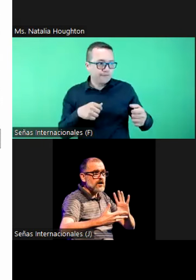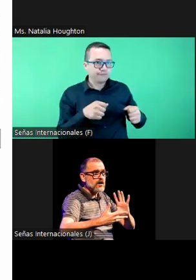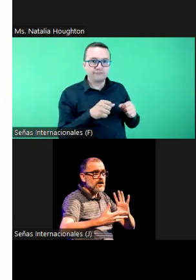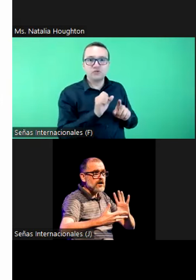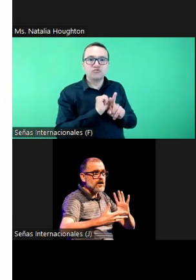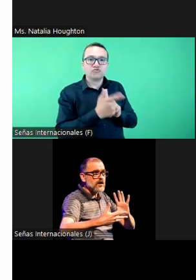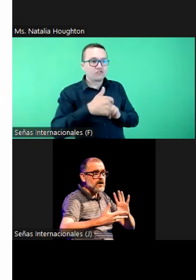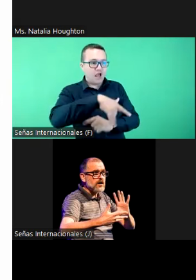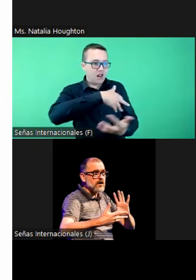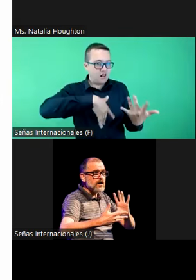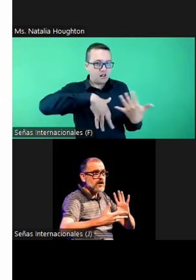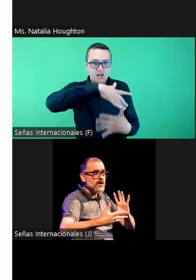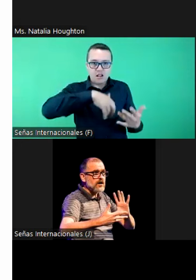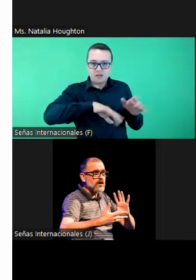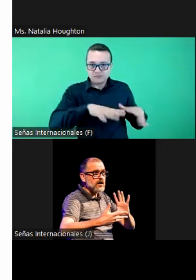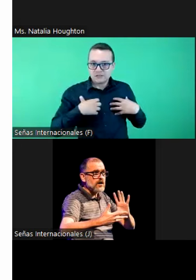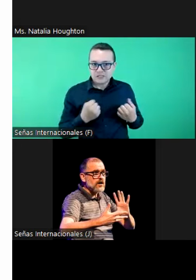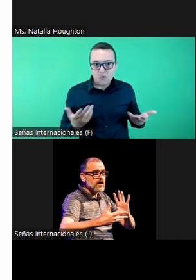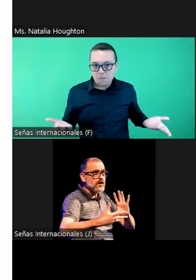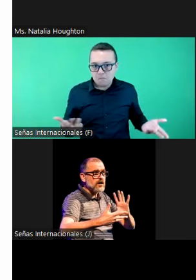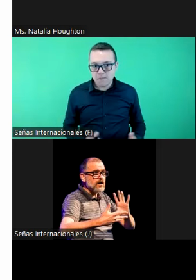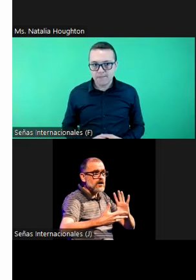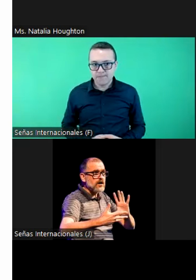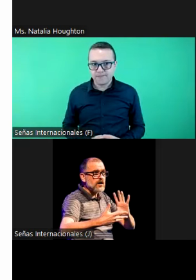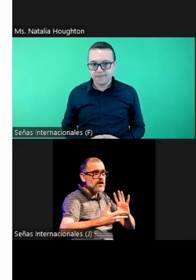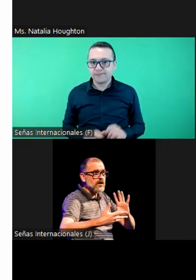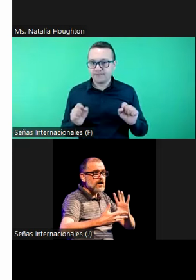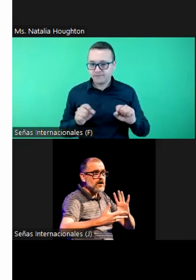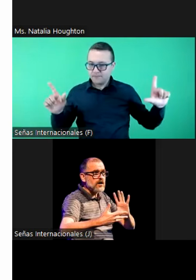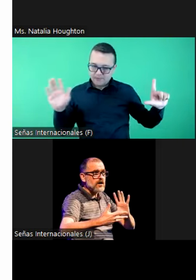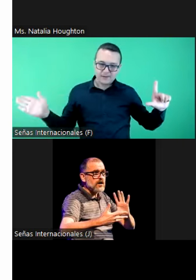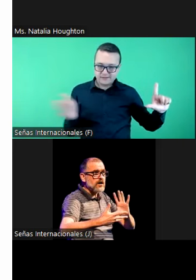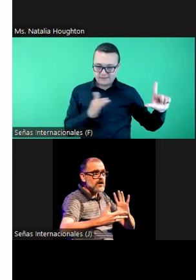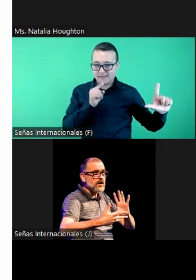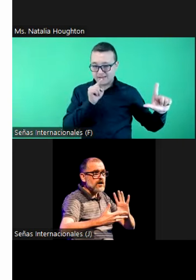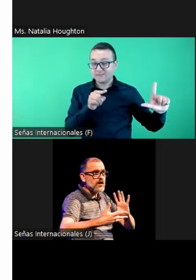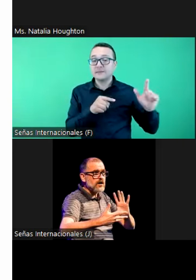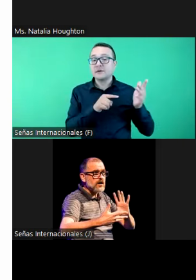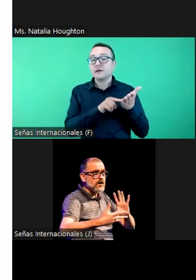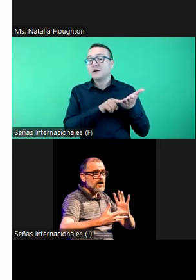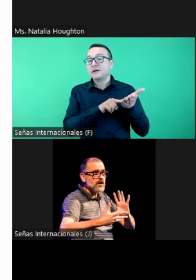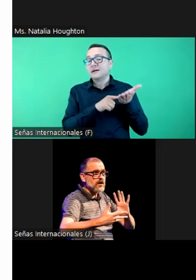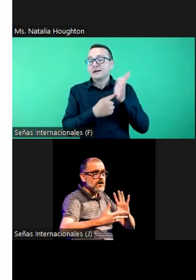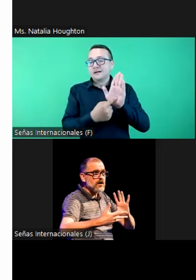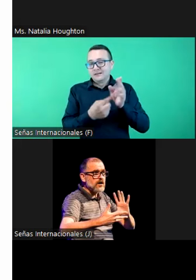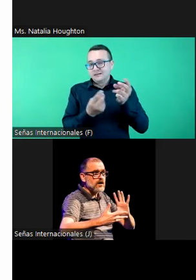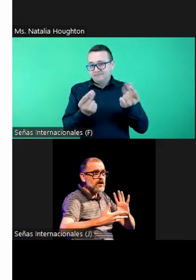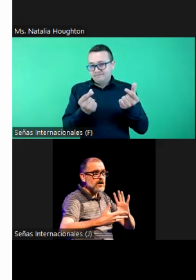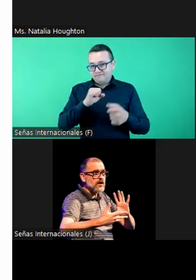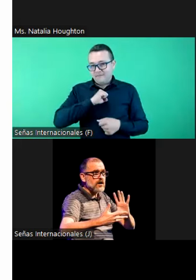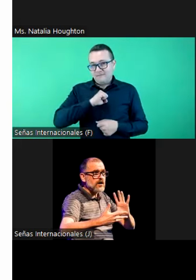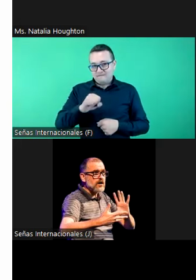problems such as a higher demand from the population. And here I want to show you